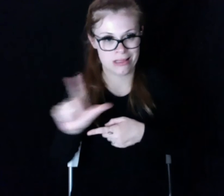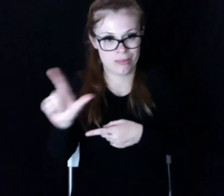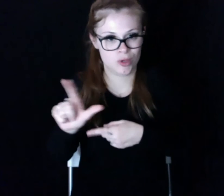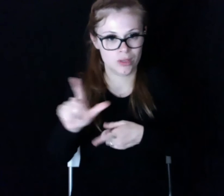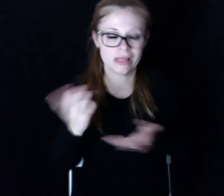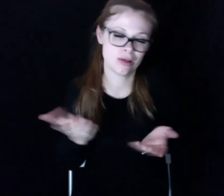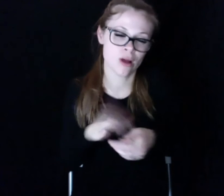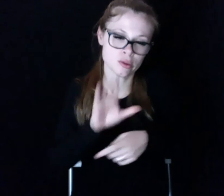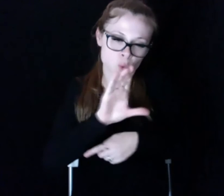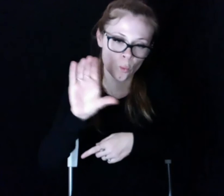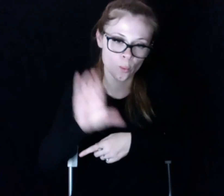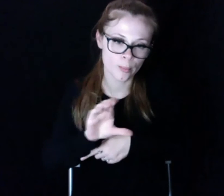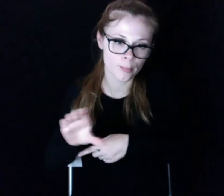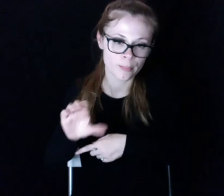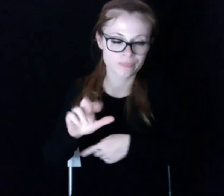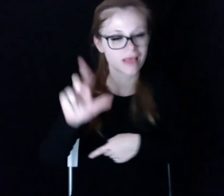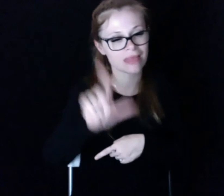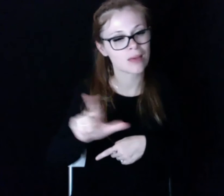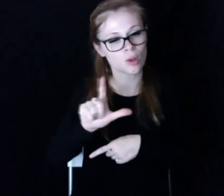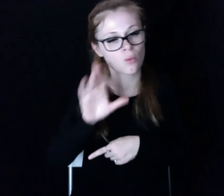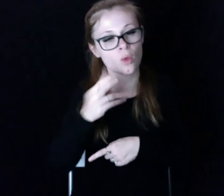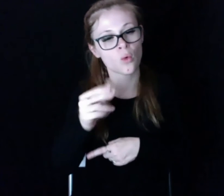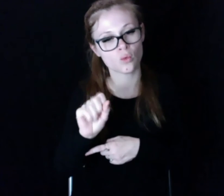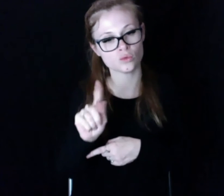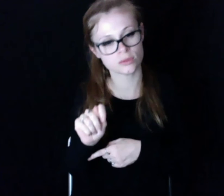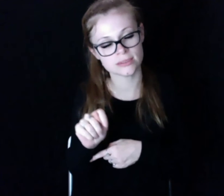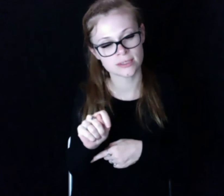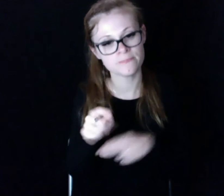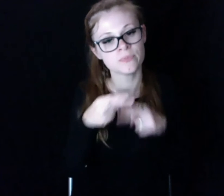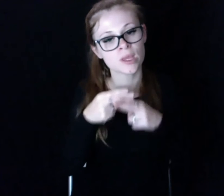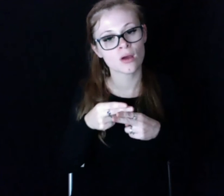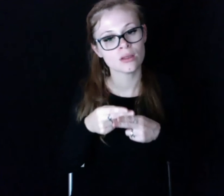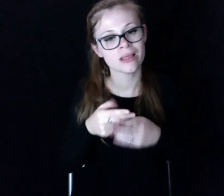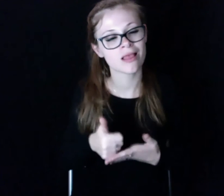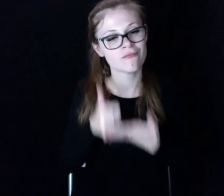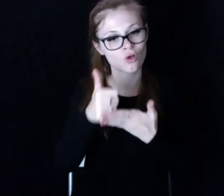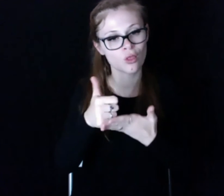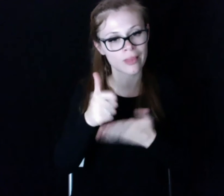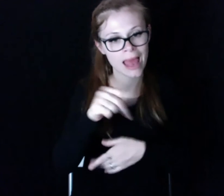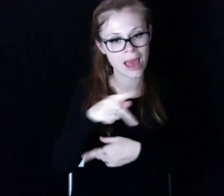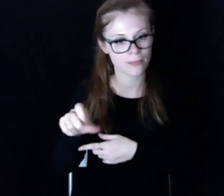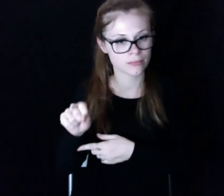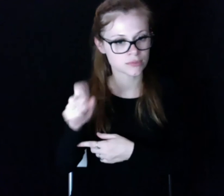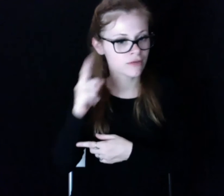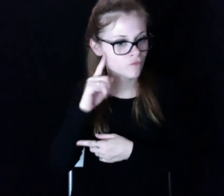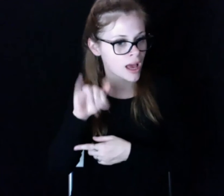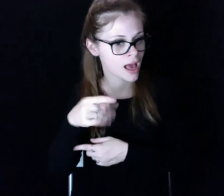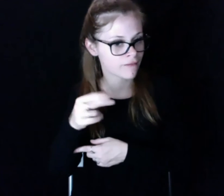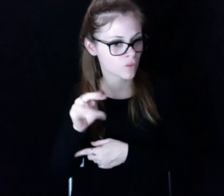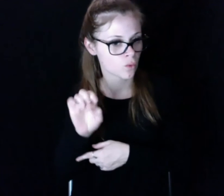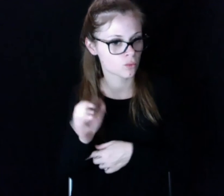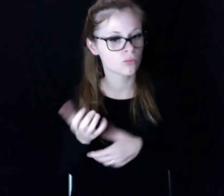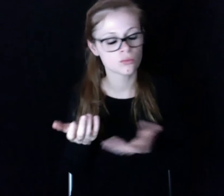on Zoom, hosted by the library, that is called Healthful Apps for iPhone. So